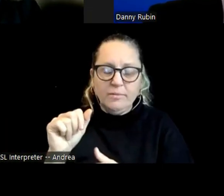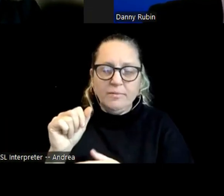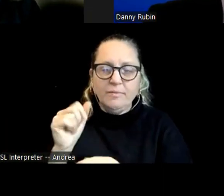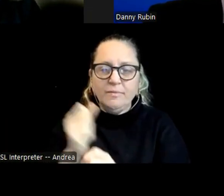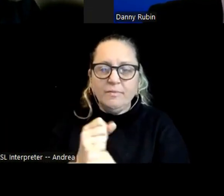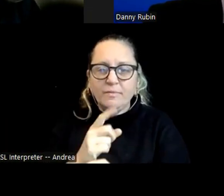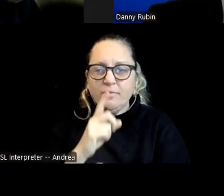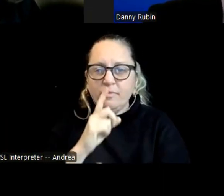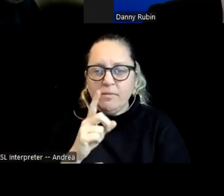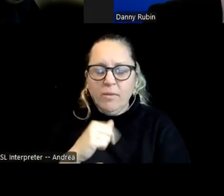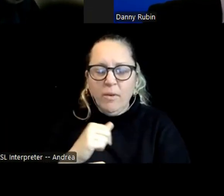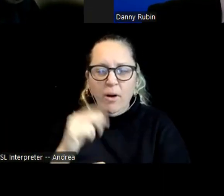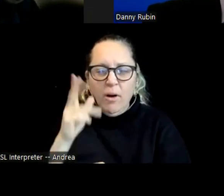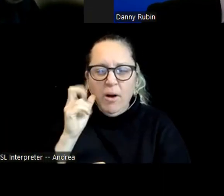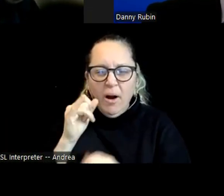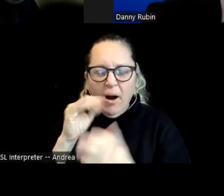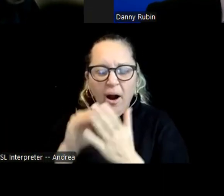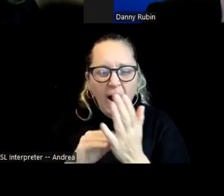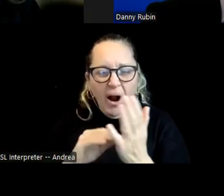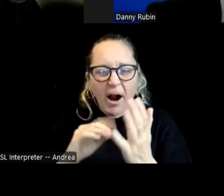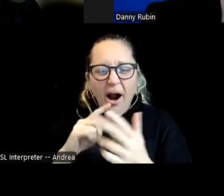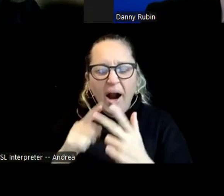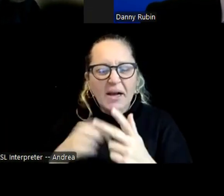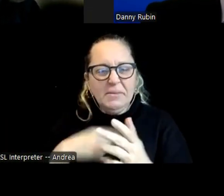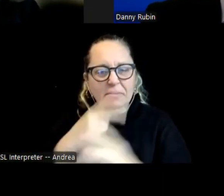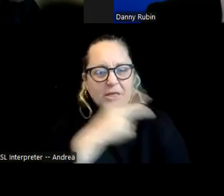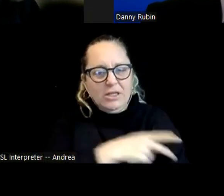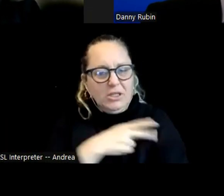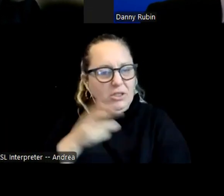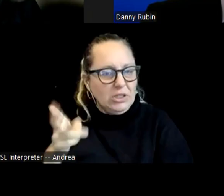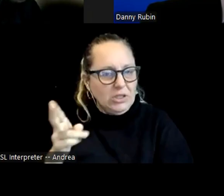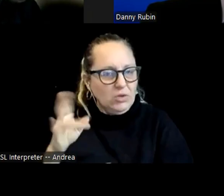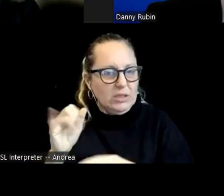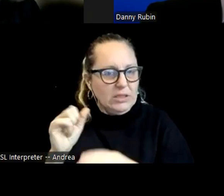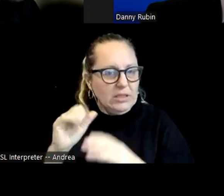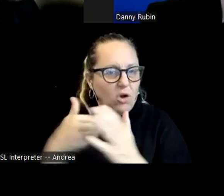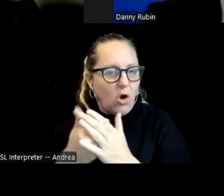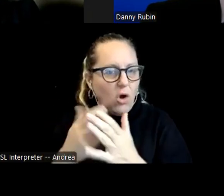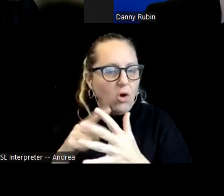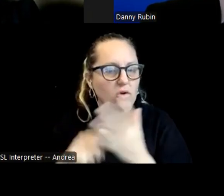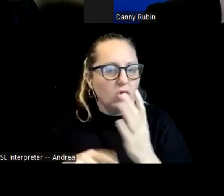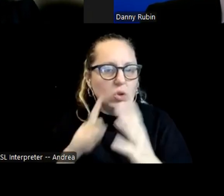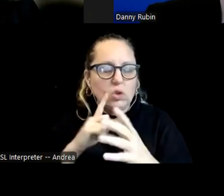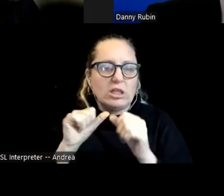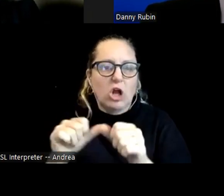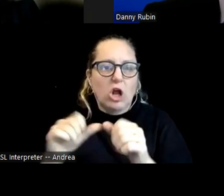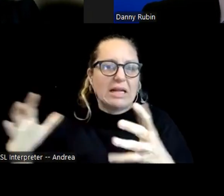each thing is documented and the patient's history is you're just constantly taking in